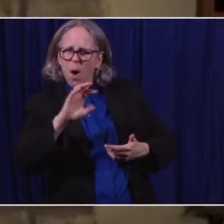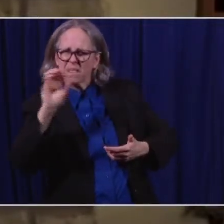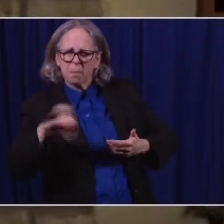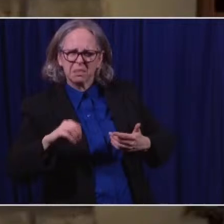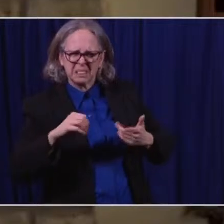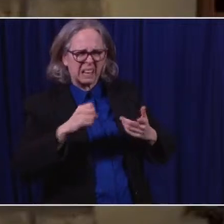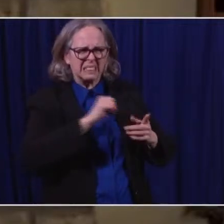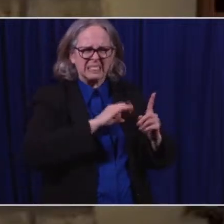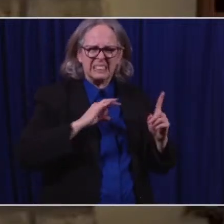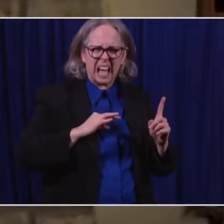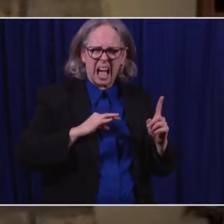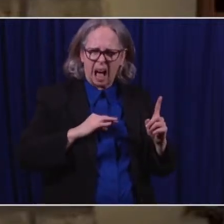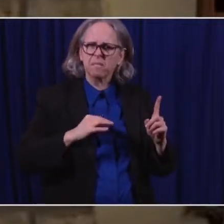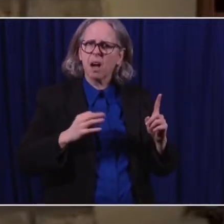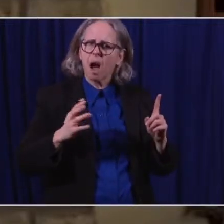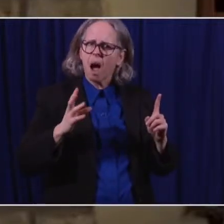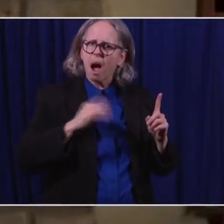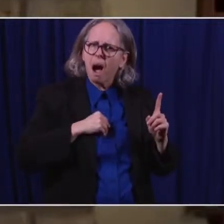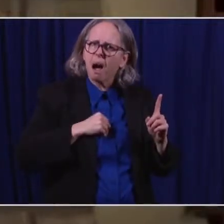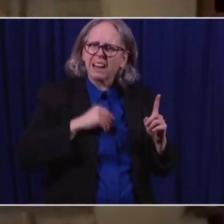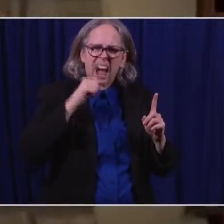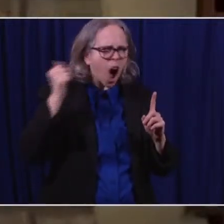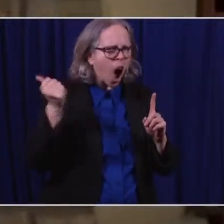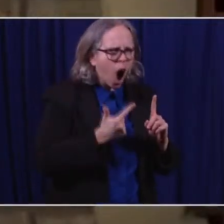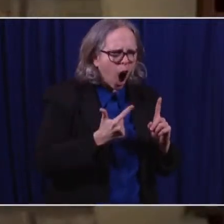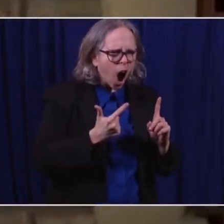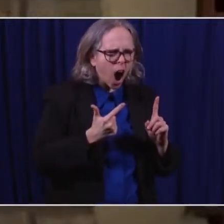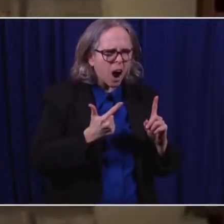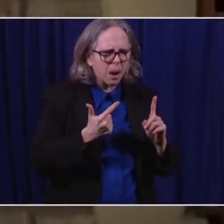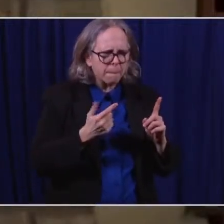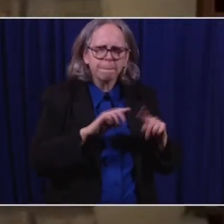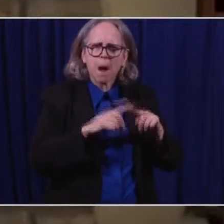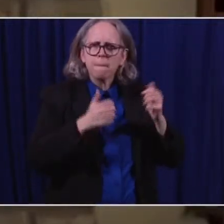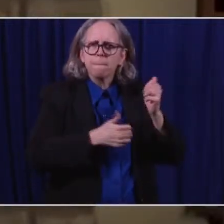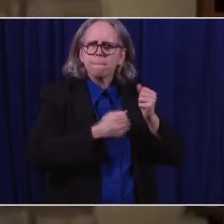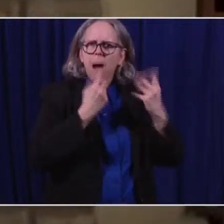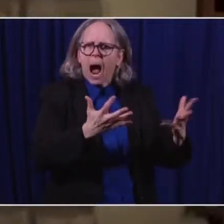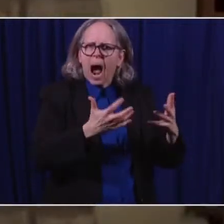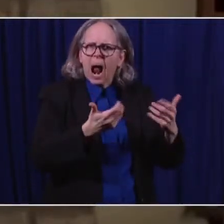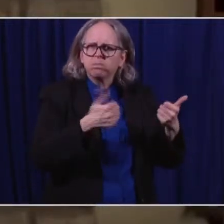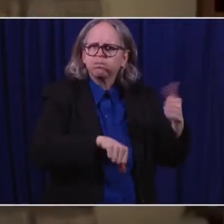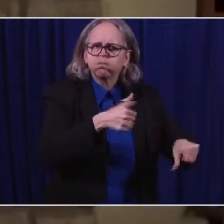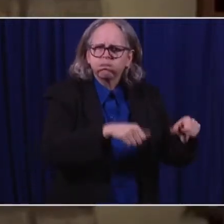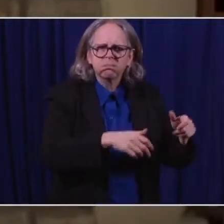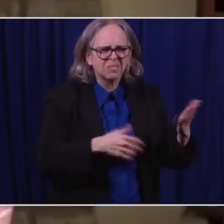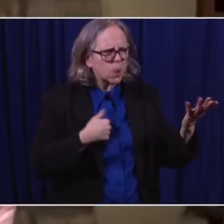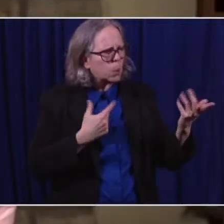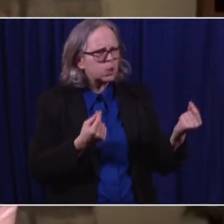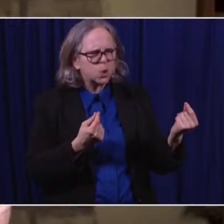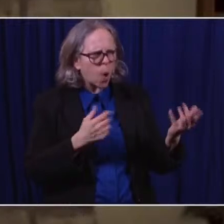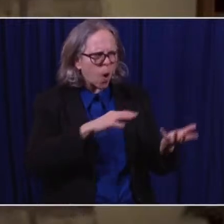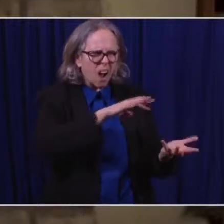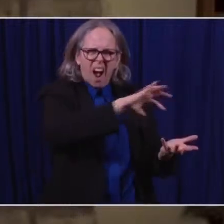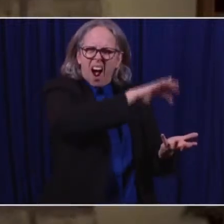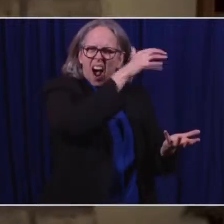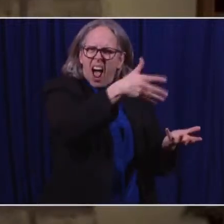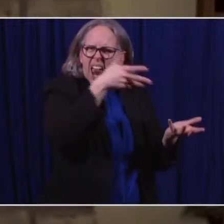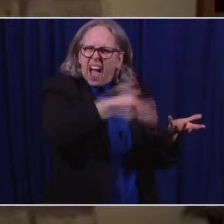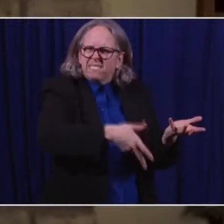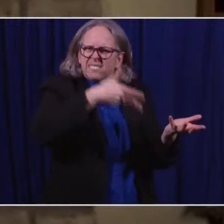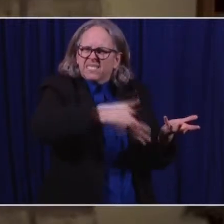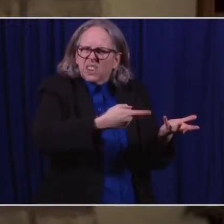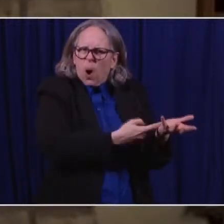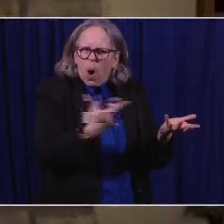that's taking these. And yet we'd set enough aside, because they required us to, for 100% of that and 100%